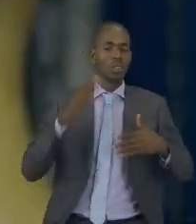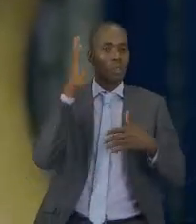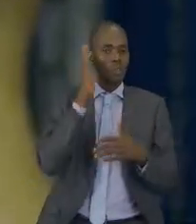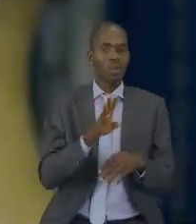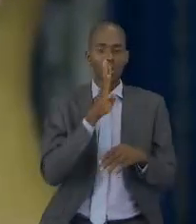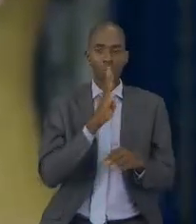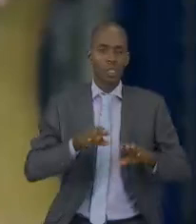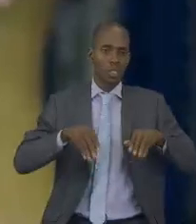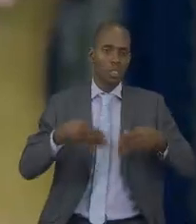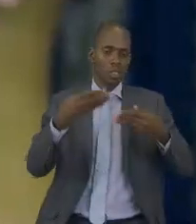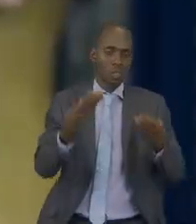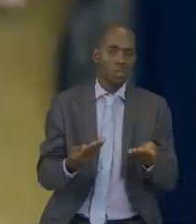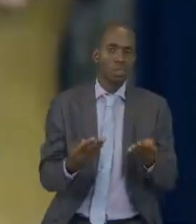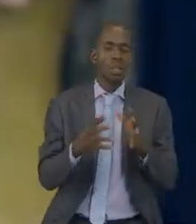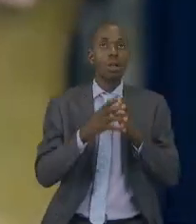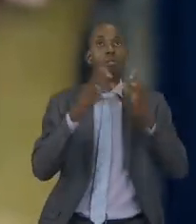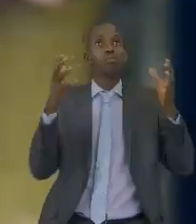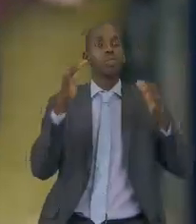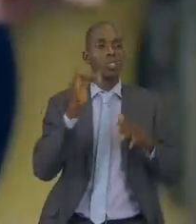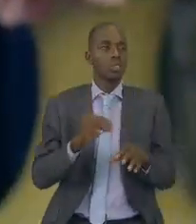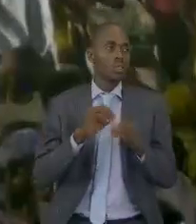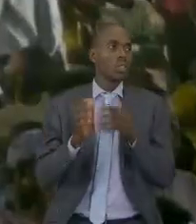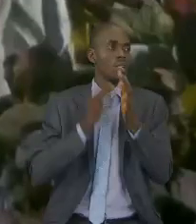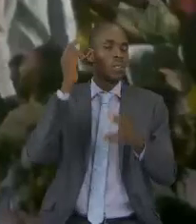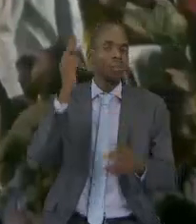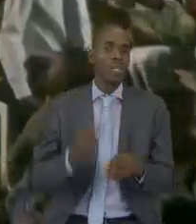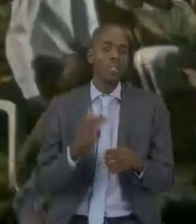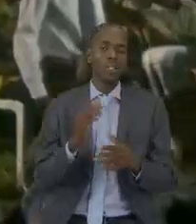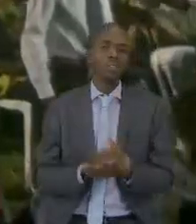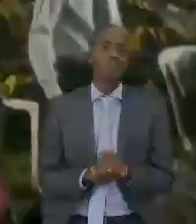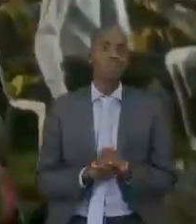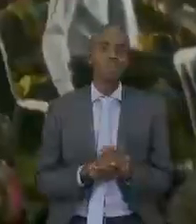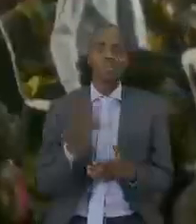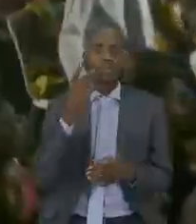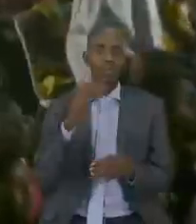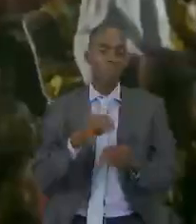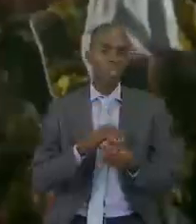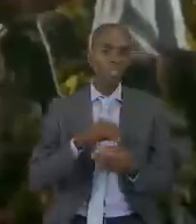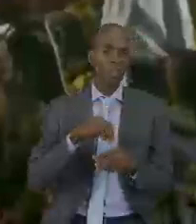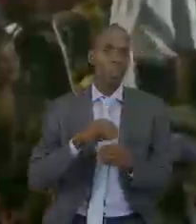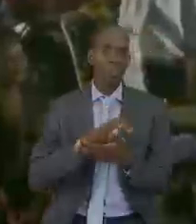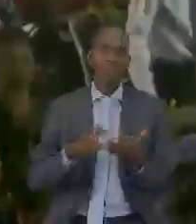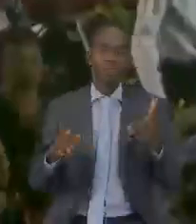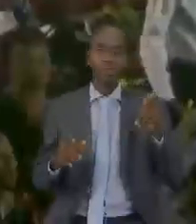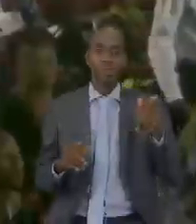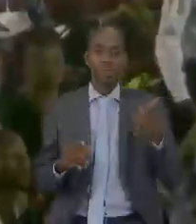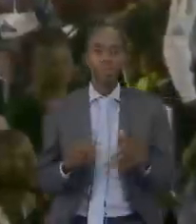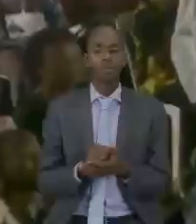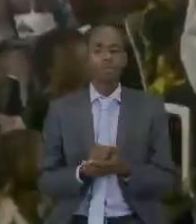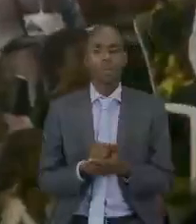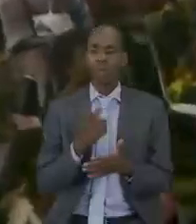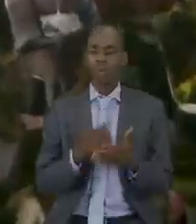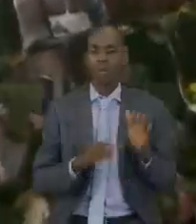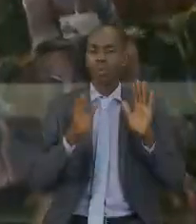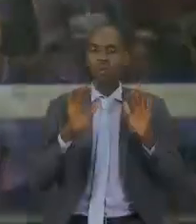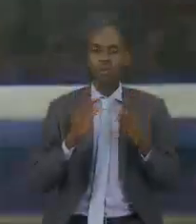and supplied abundantly in Jesus' name. Look at verse 21. What a verse of scripture is